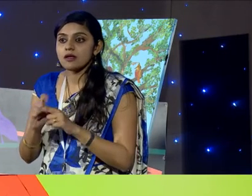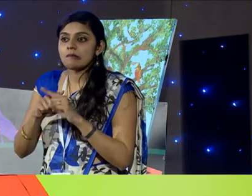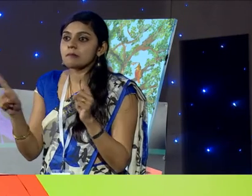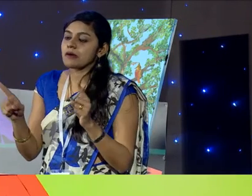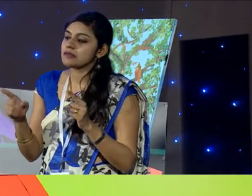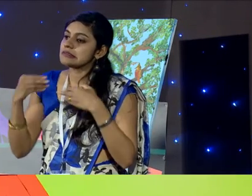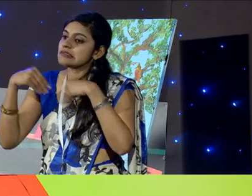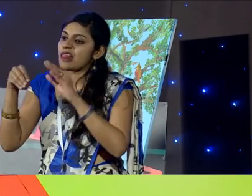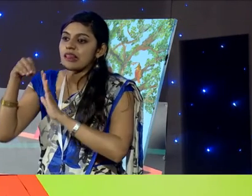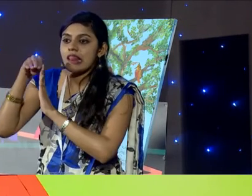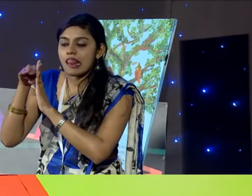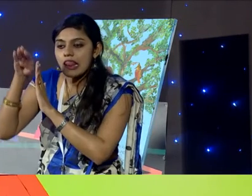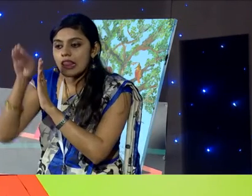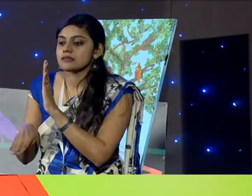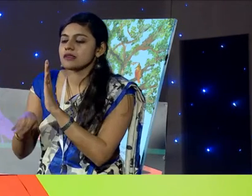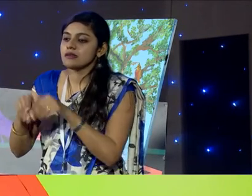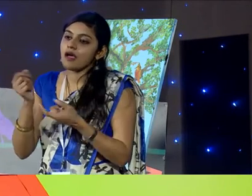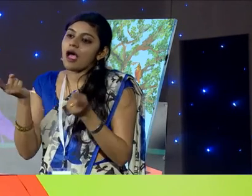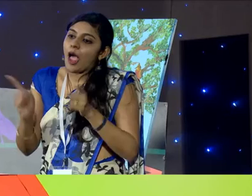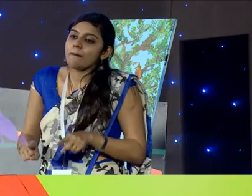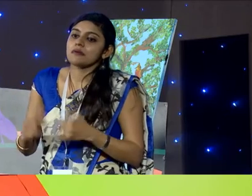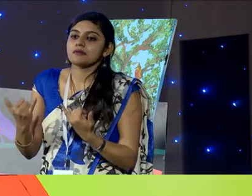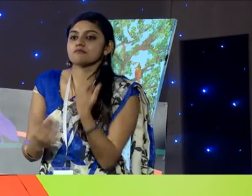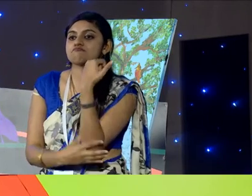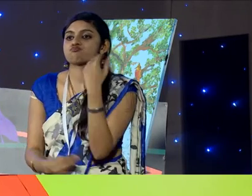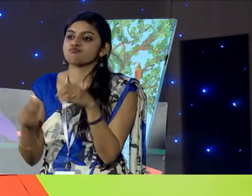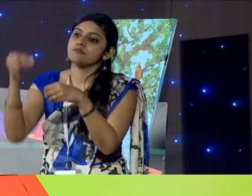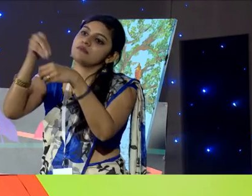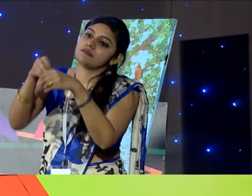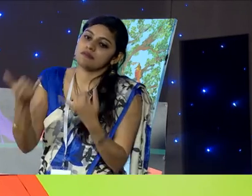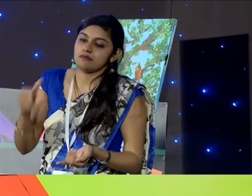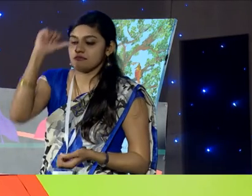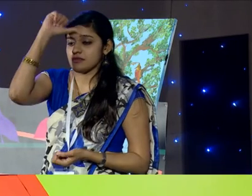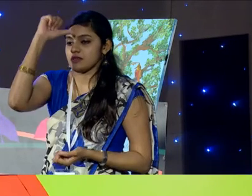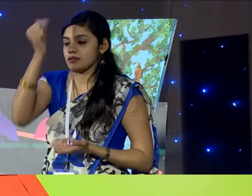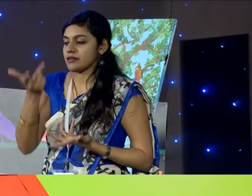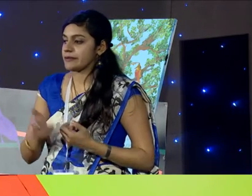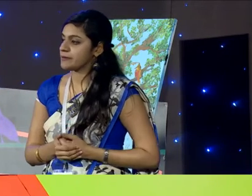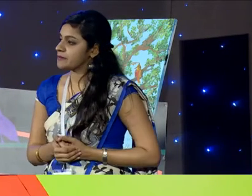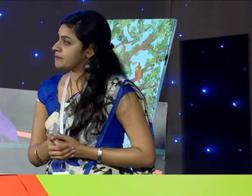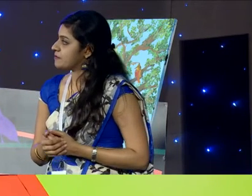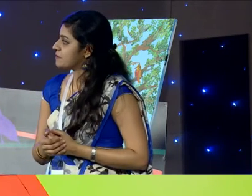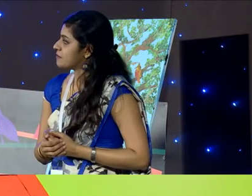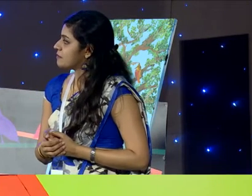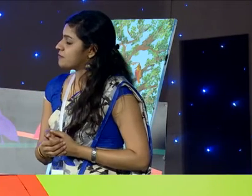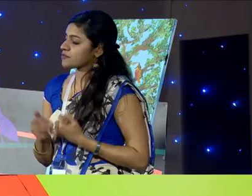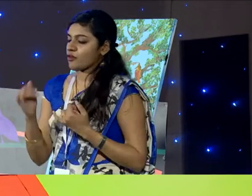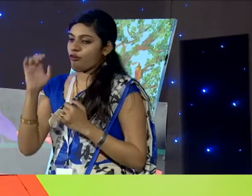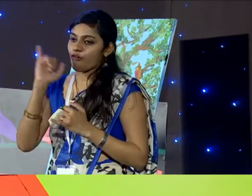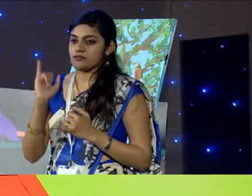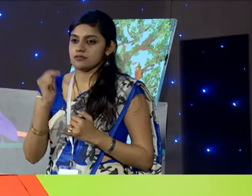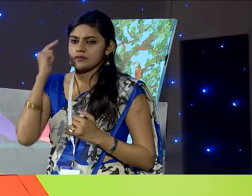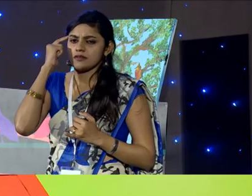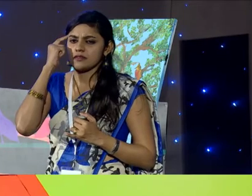in their access to resources. The second interesting statistic, which I remember, is that if you cut India in half from north